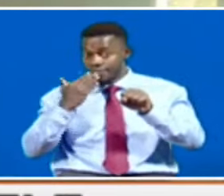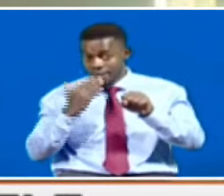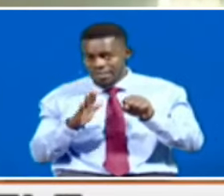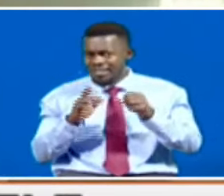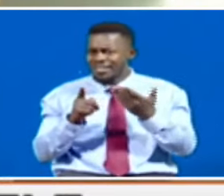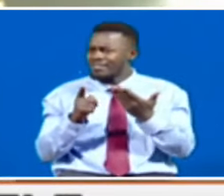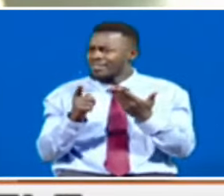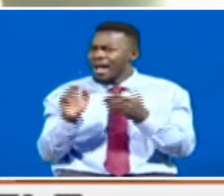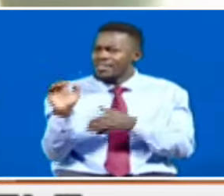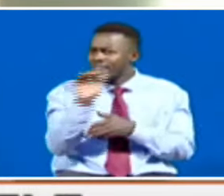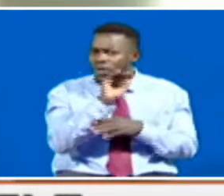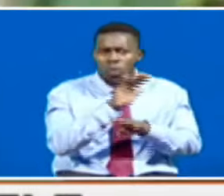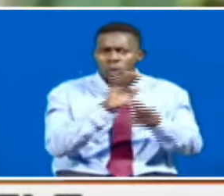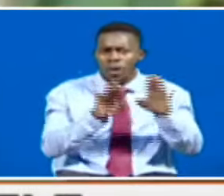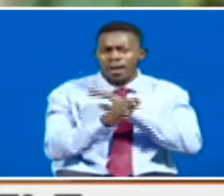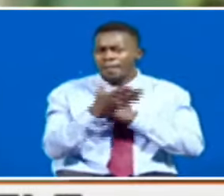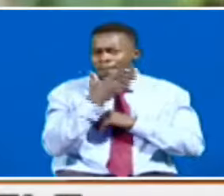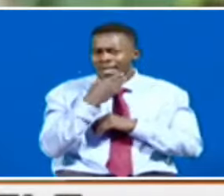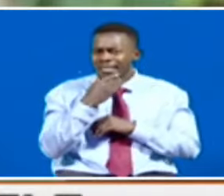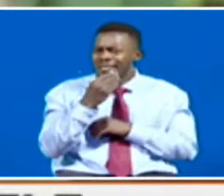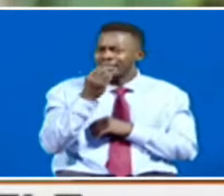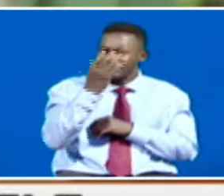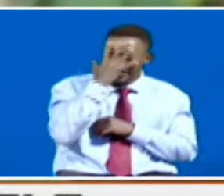too embarrassed to come out.